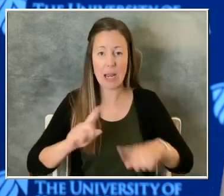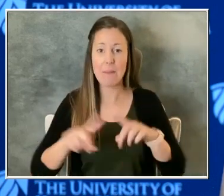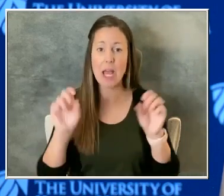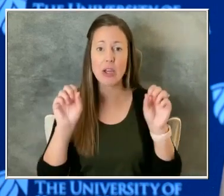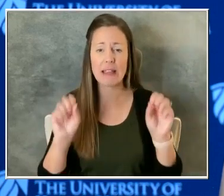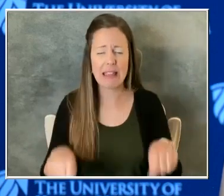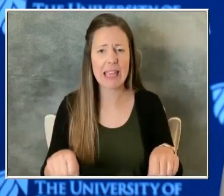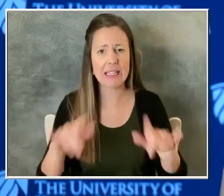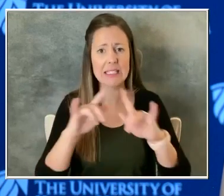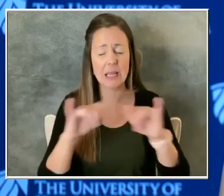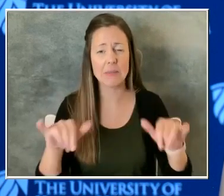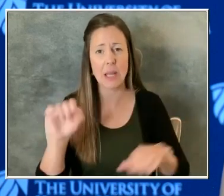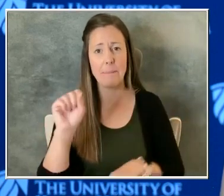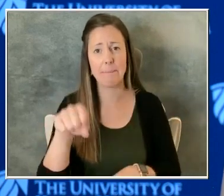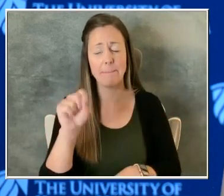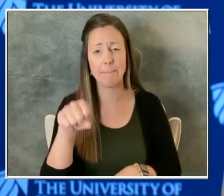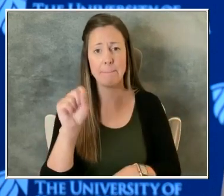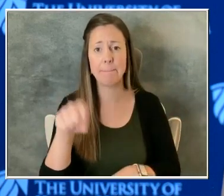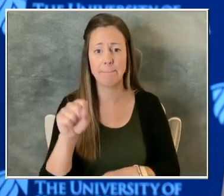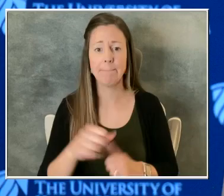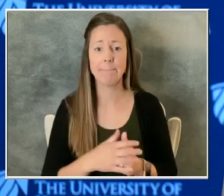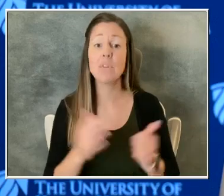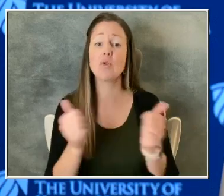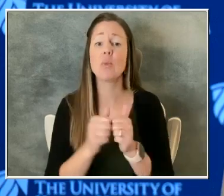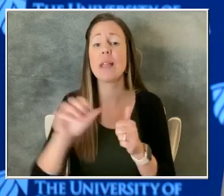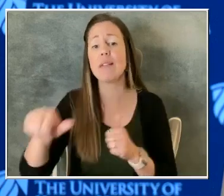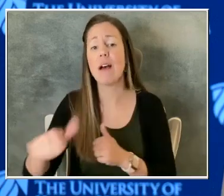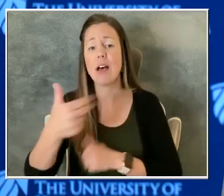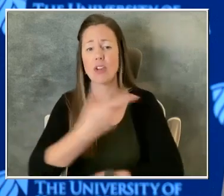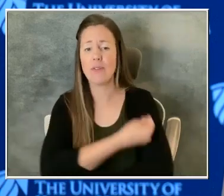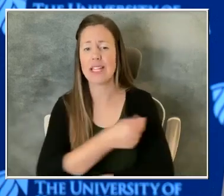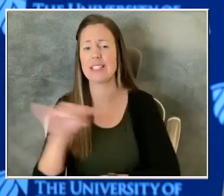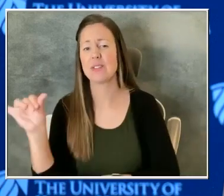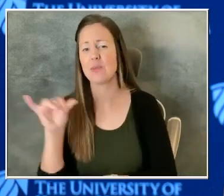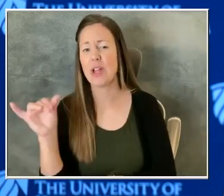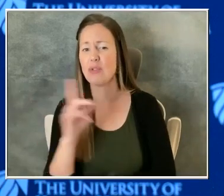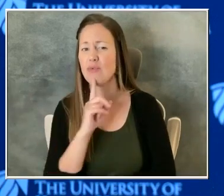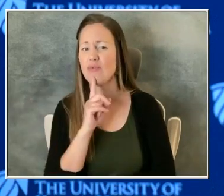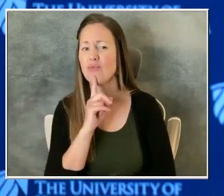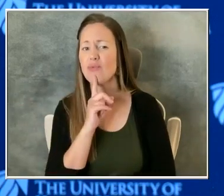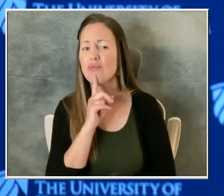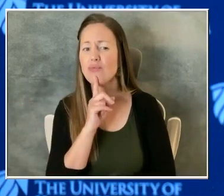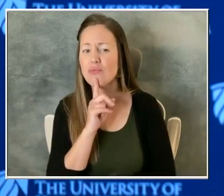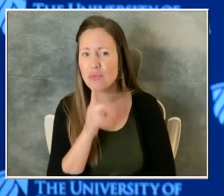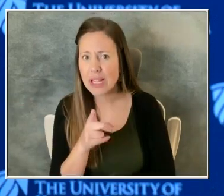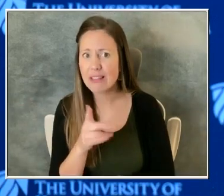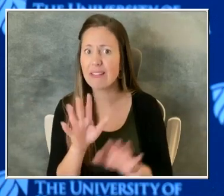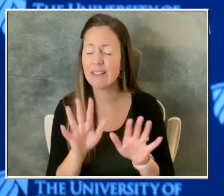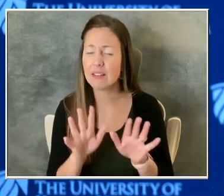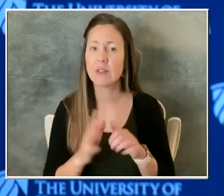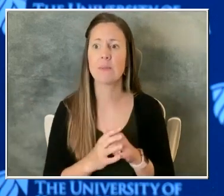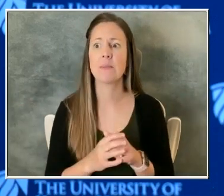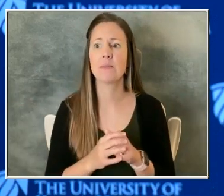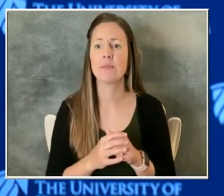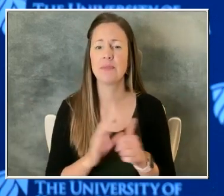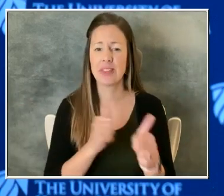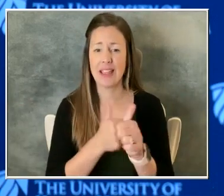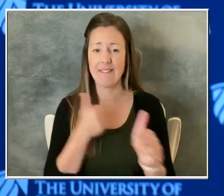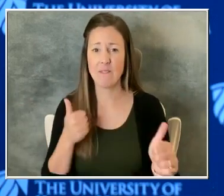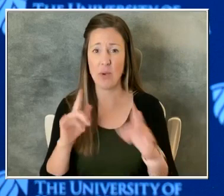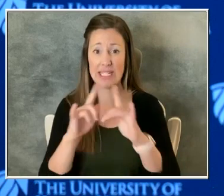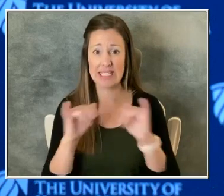those vaccines together with other vaccines as well. Really, the biggest one you want to avoid co-administration